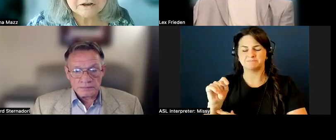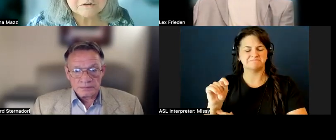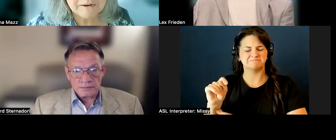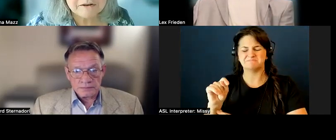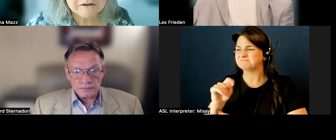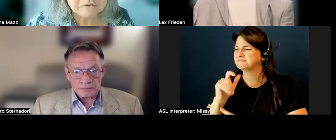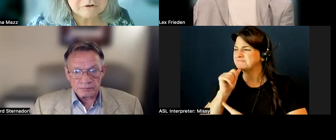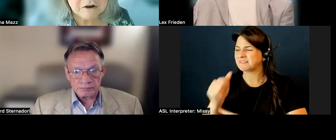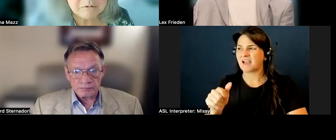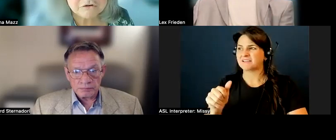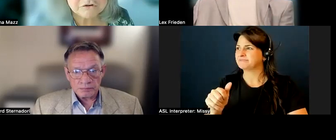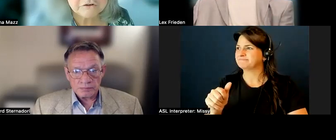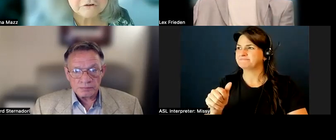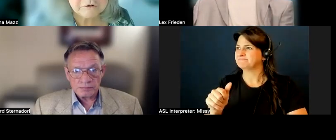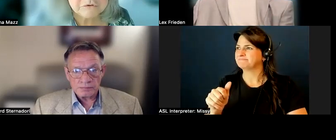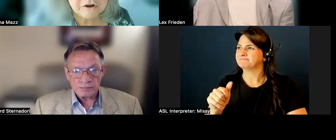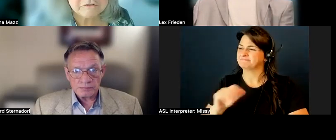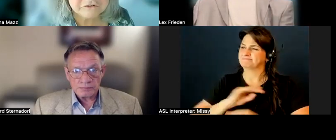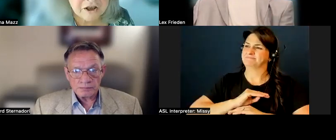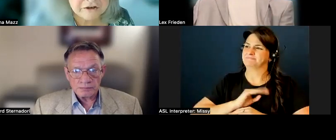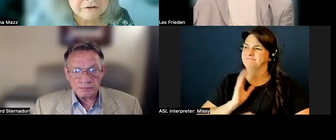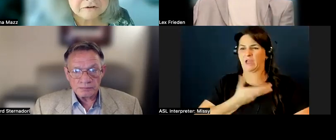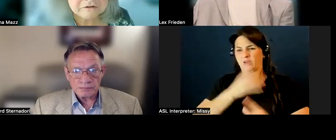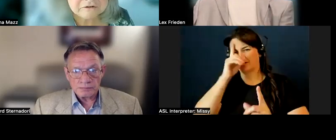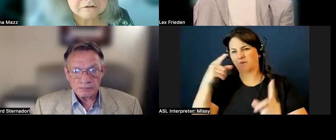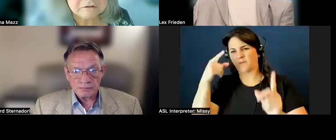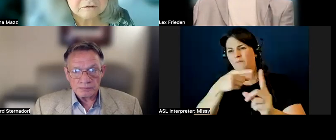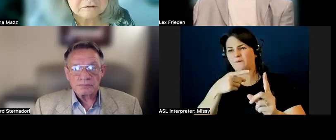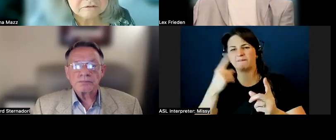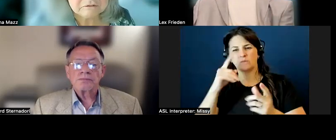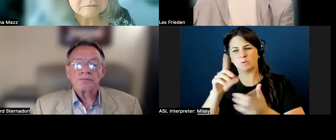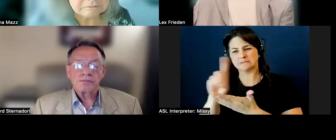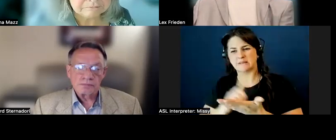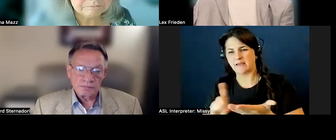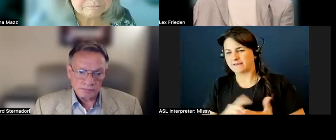accomplish what we expected it to accomplish in terms of design.